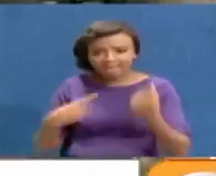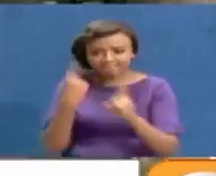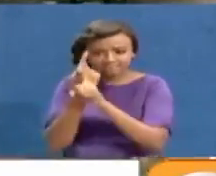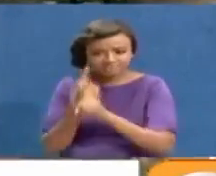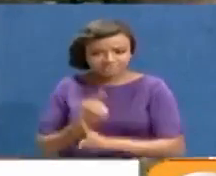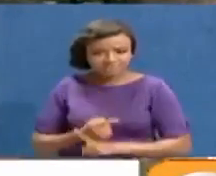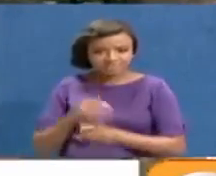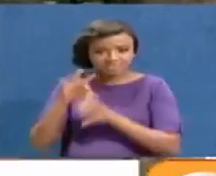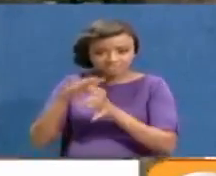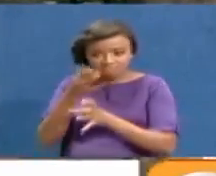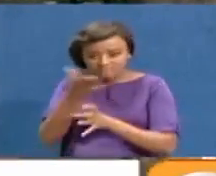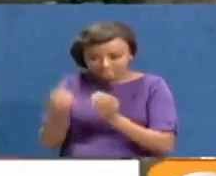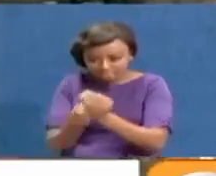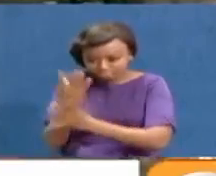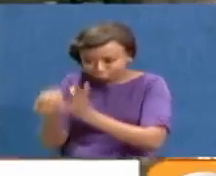did participate